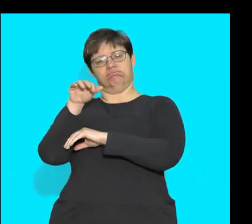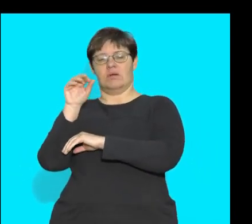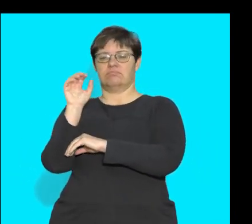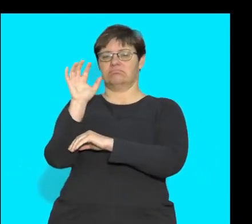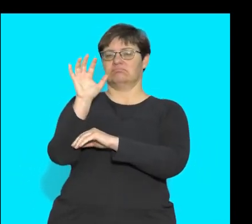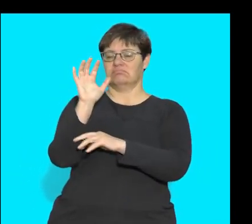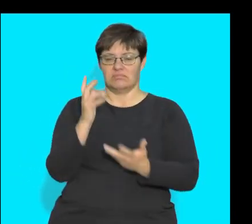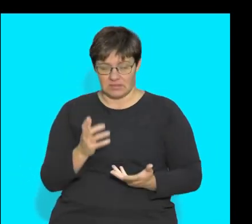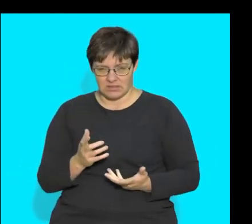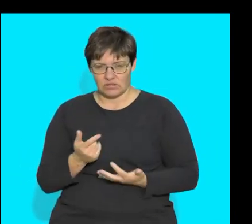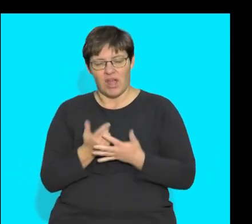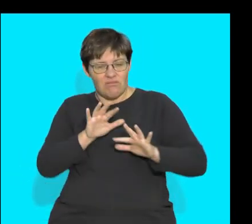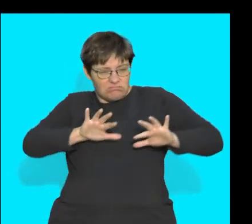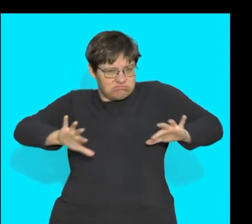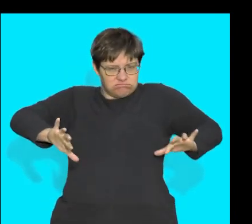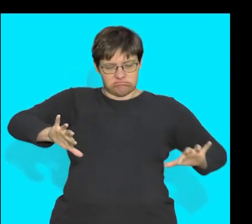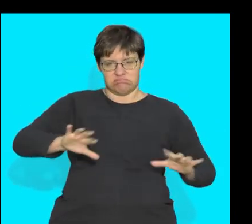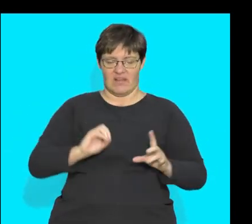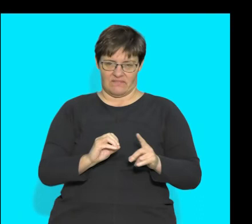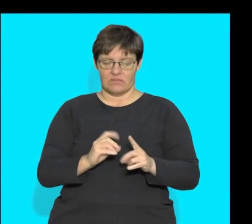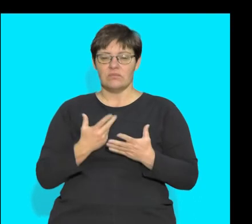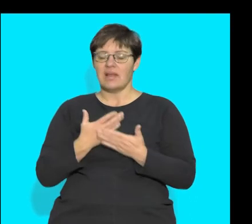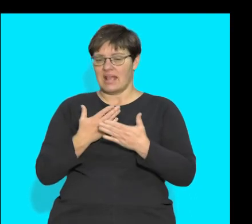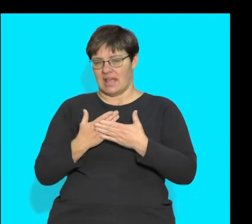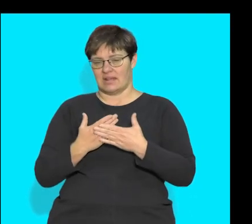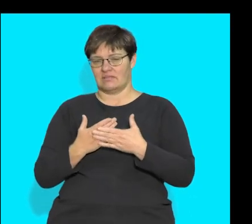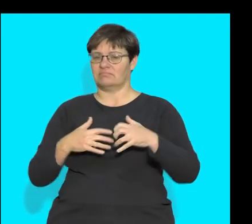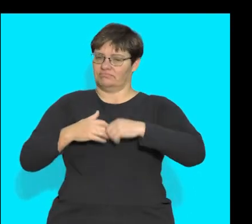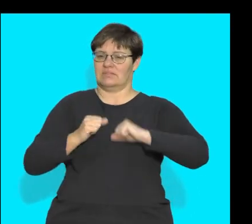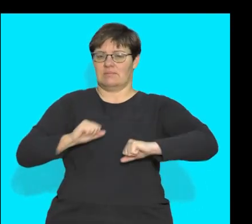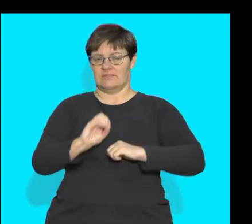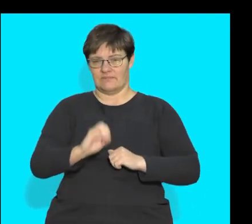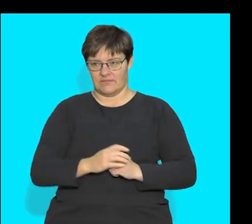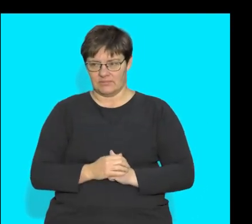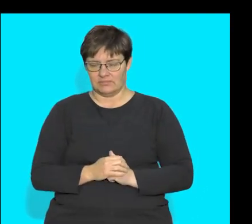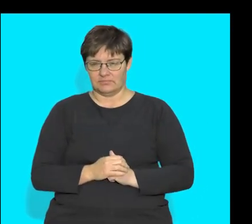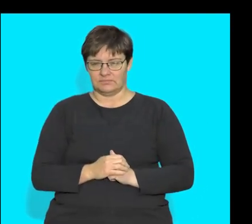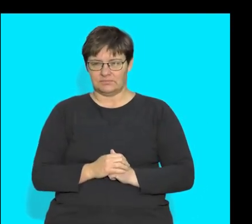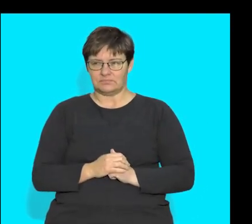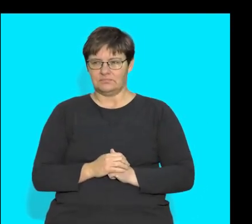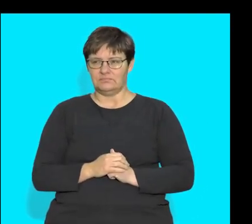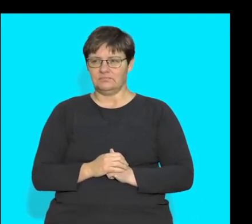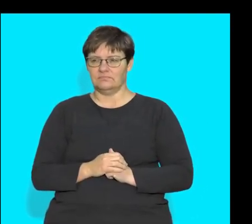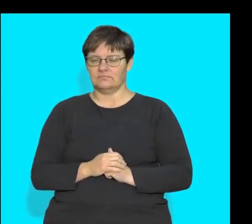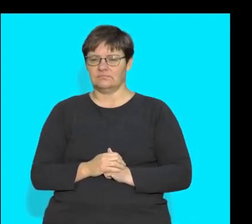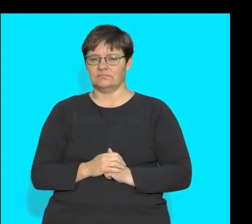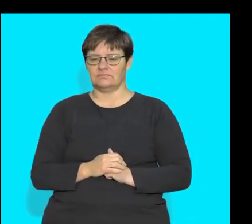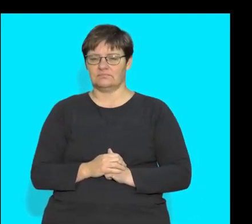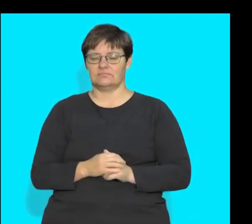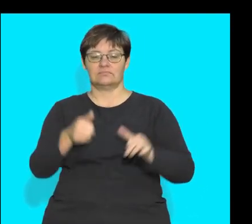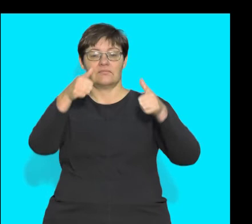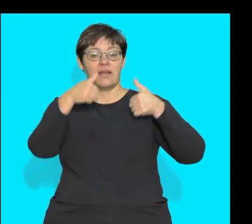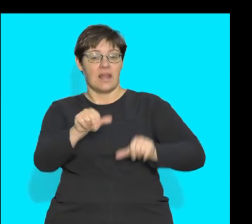is the chloroplast, pushes everything to the side to be able to make the space. Okay, guys,